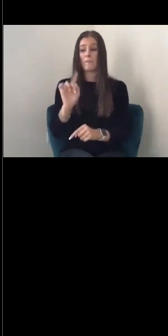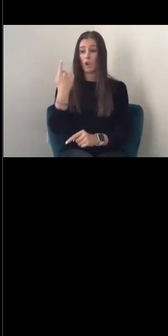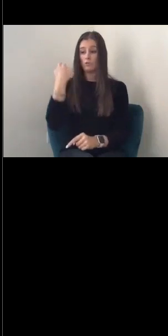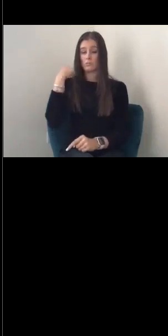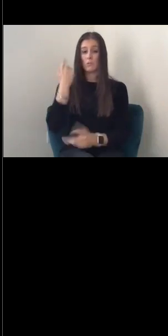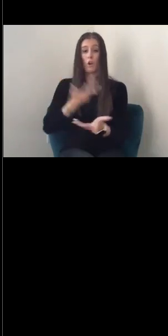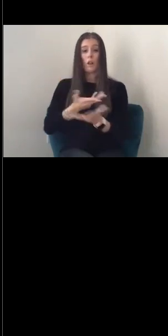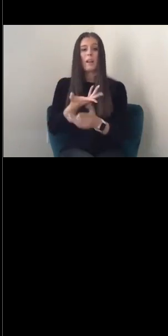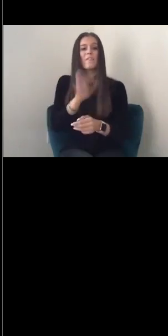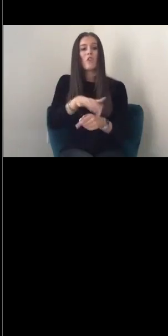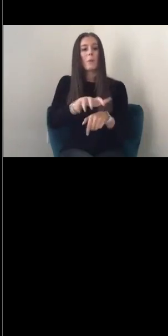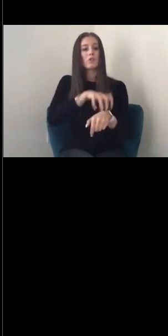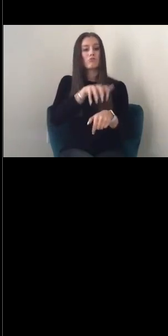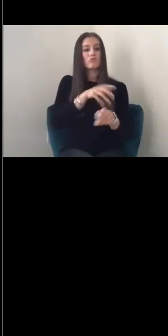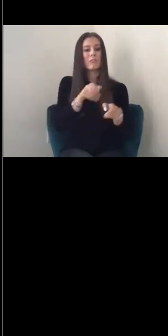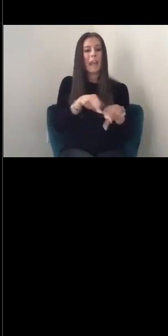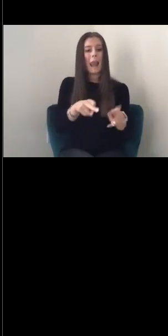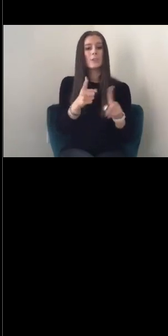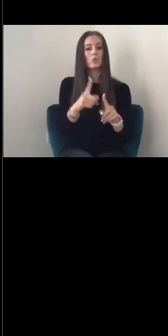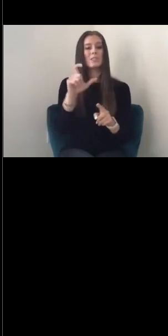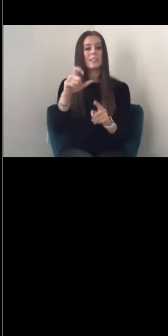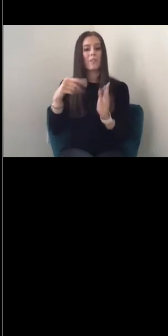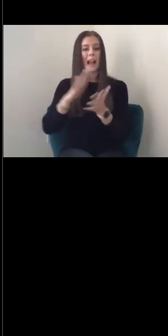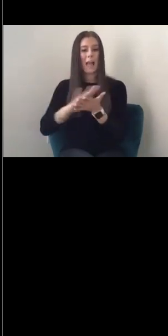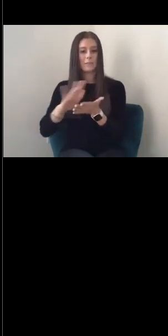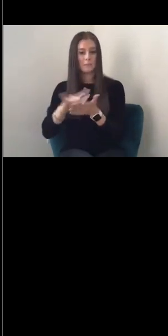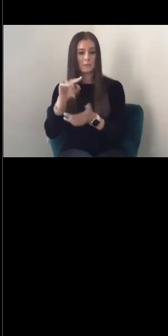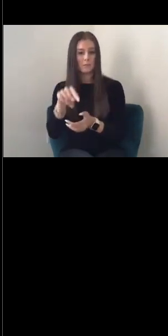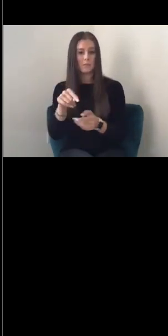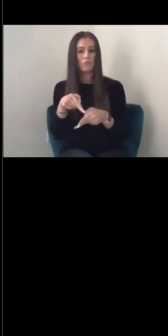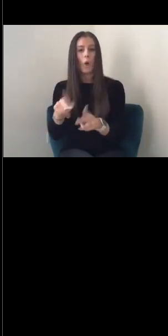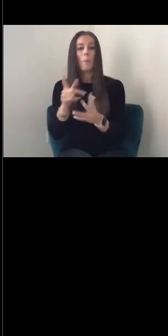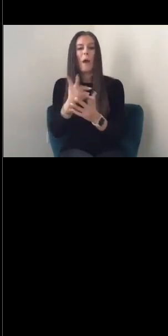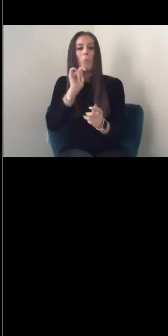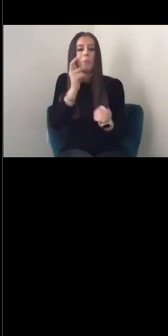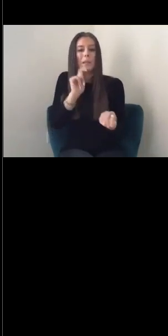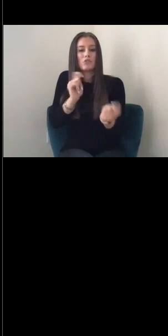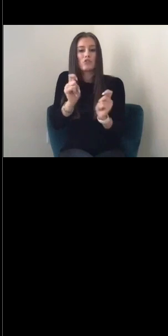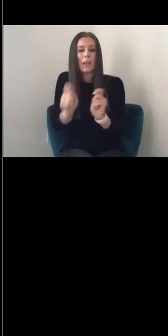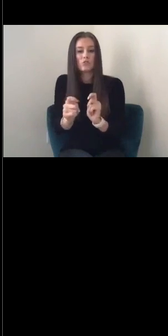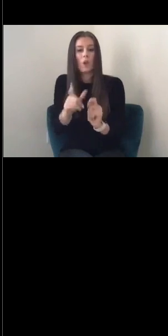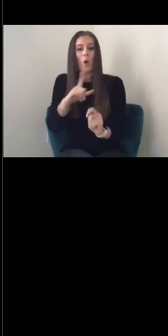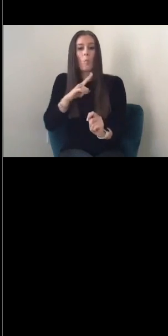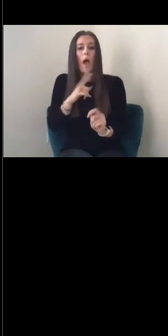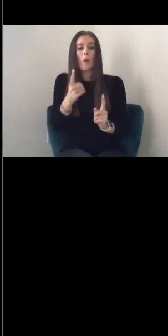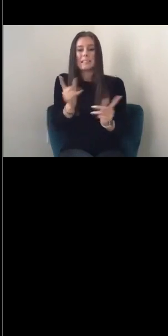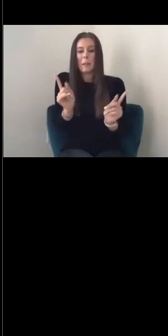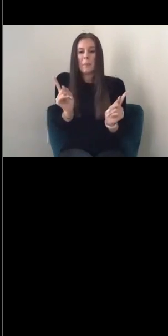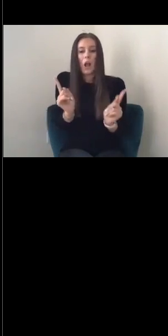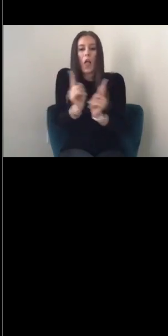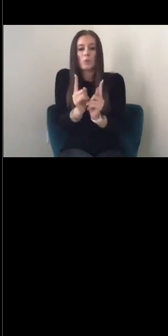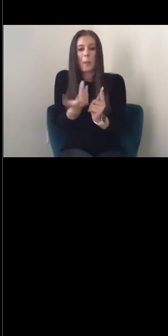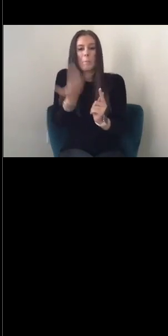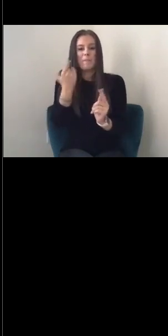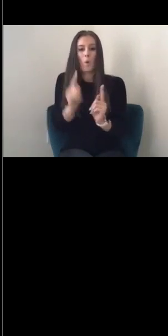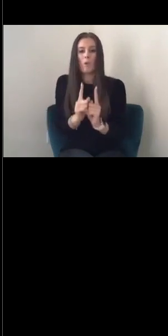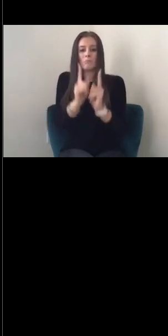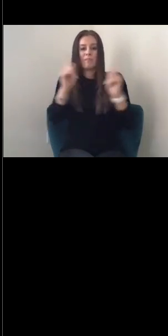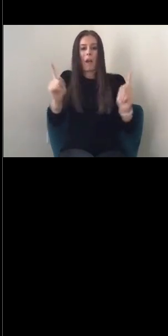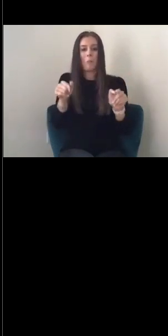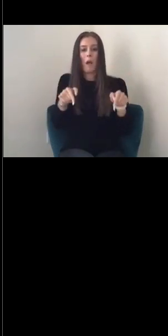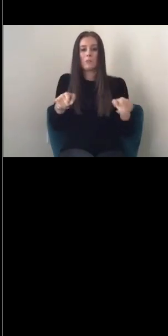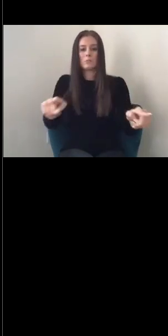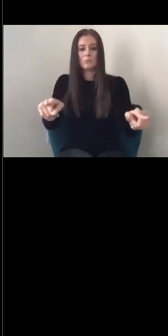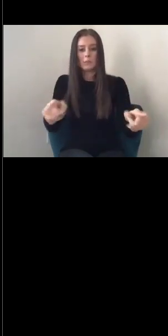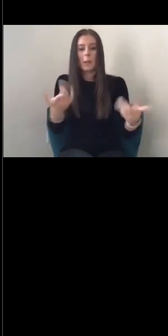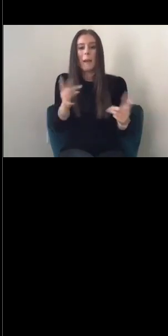Stiffers Clays Road, which will be amended so it's slightly closer to Lower Thames Crossing, which will avoid impacting